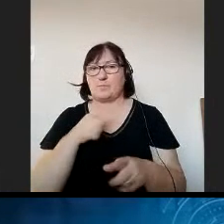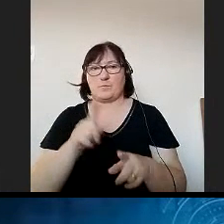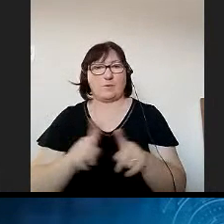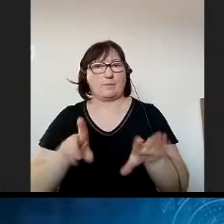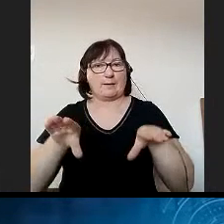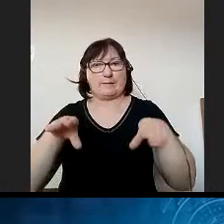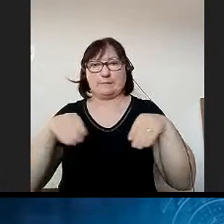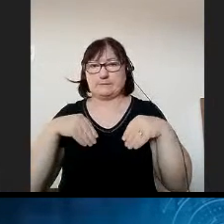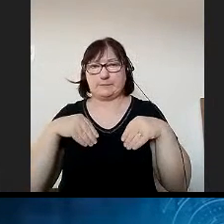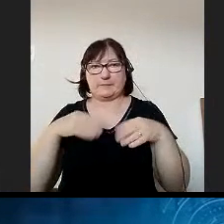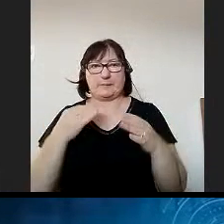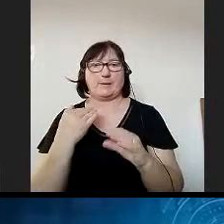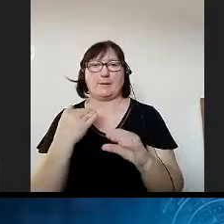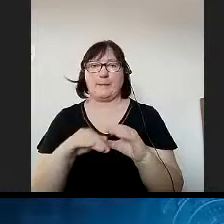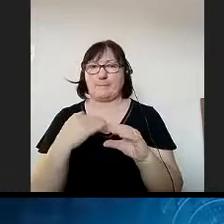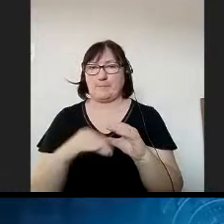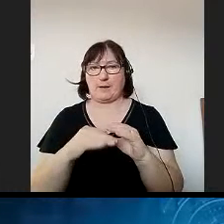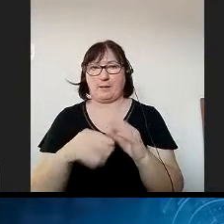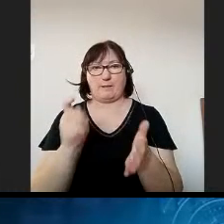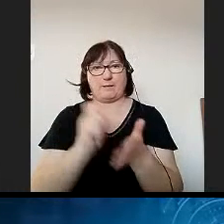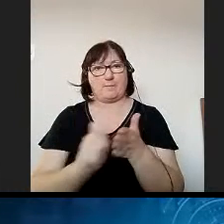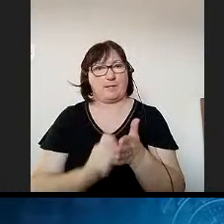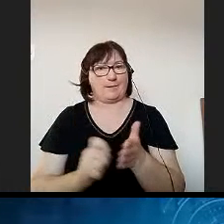applications. Thank you. Thank you.